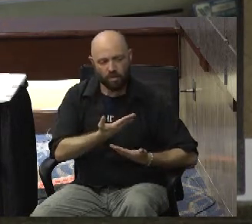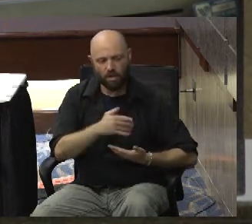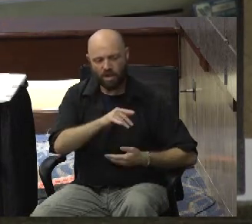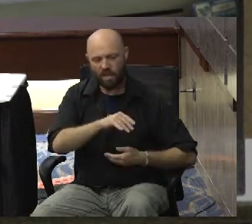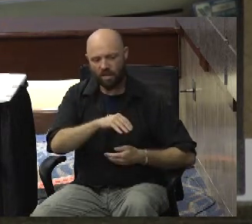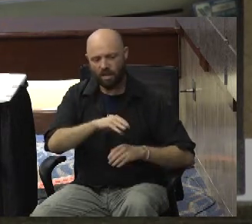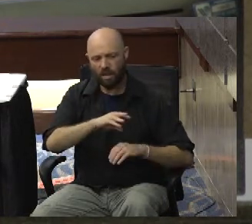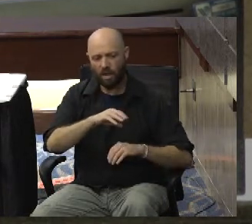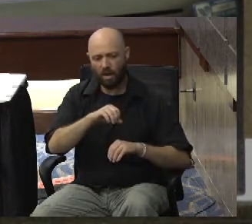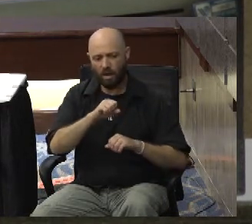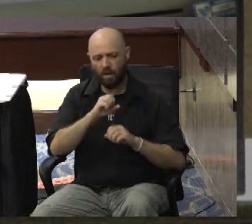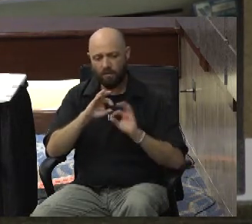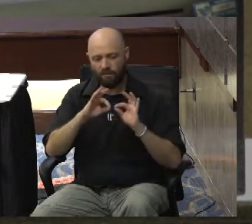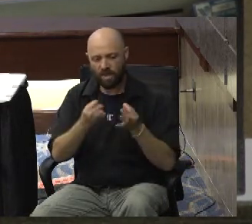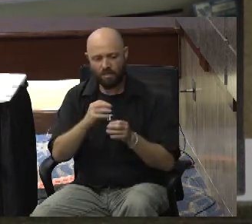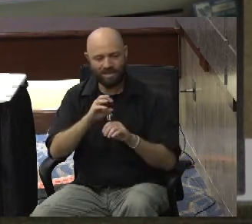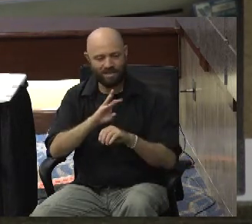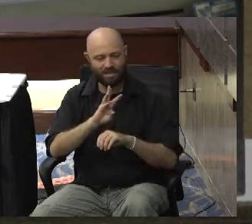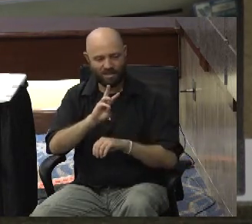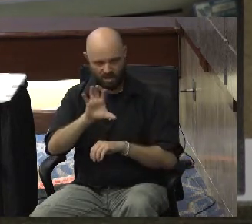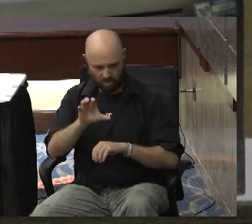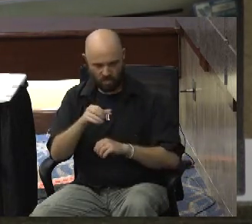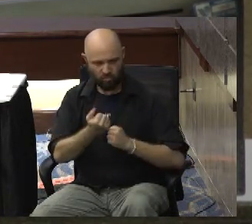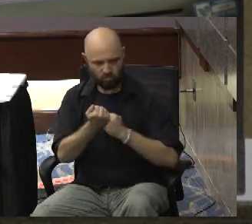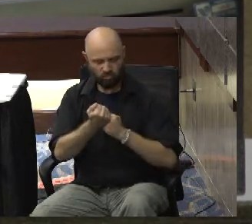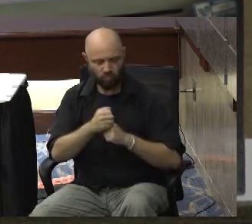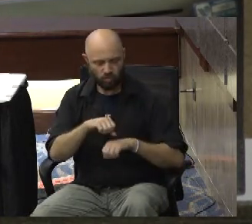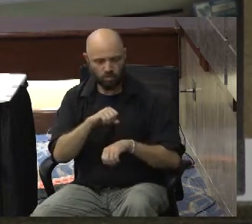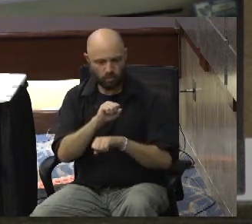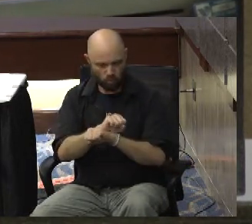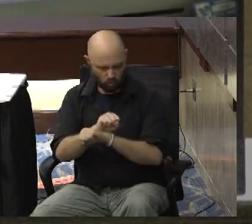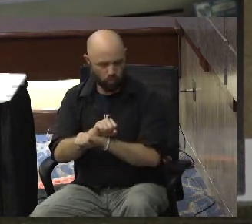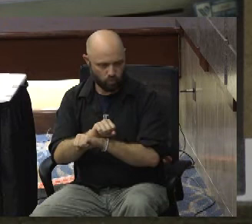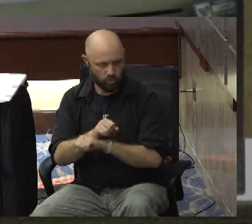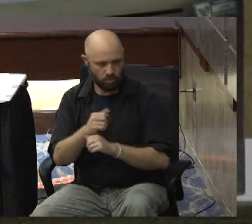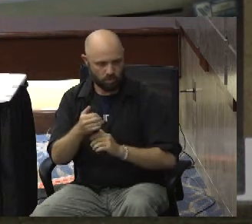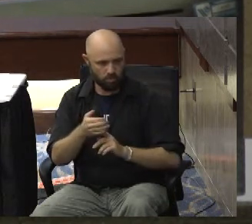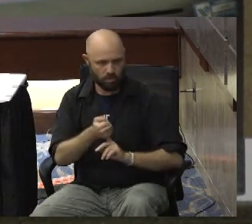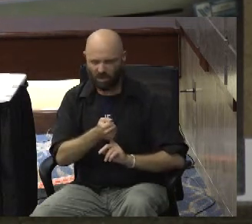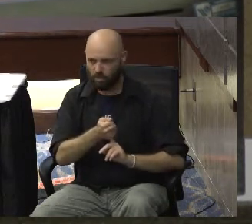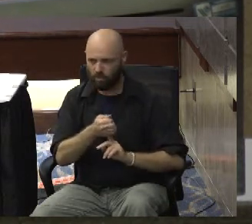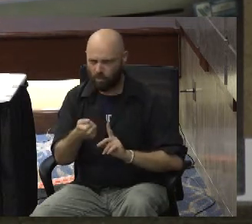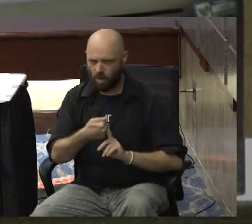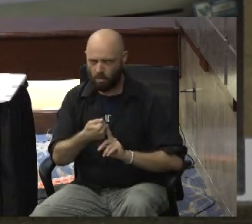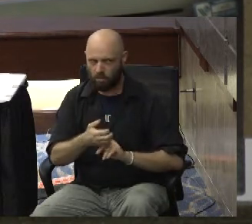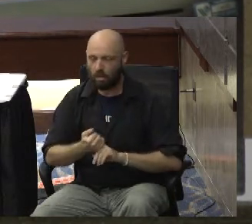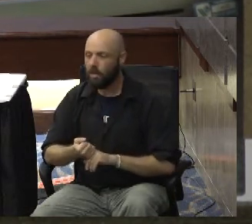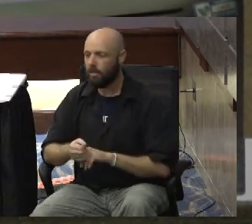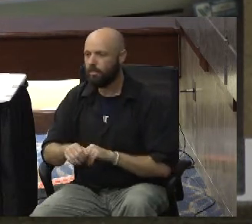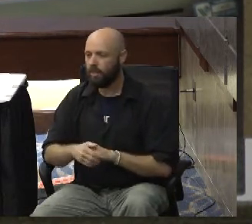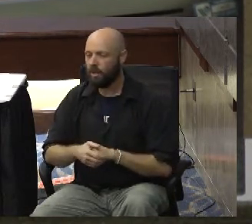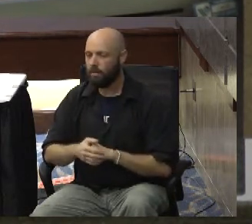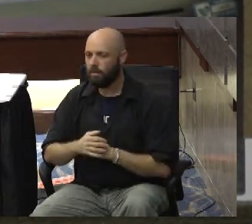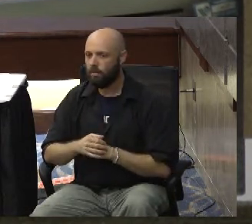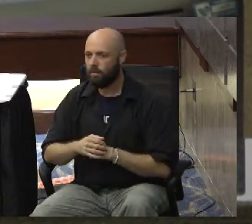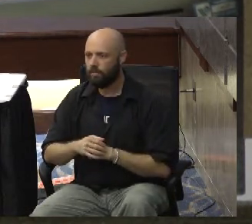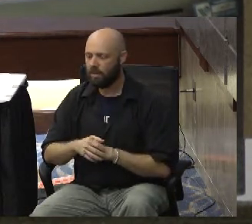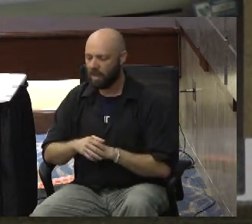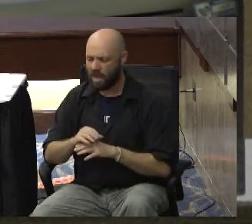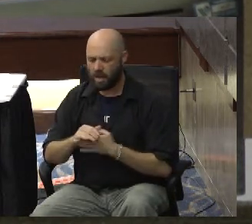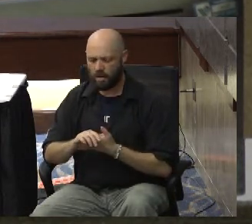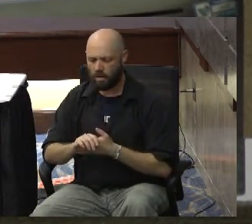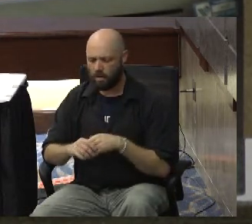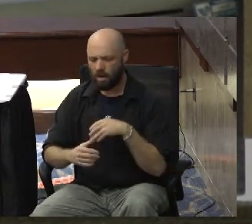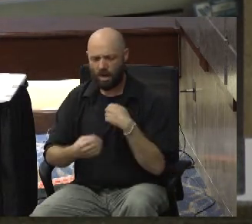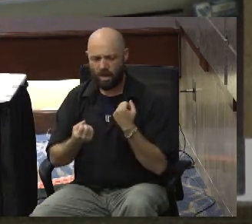and how that, I believe, takes a bite out of the injustice of generational poverty in this community. And for that